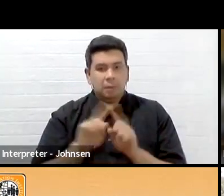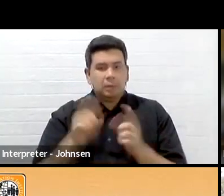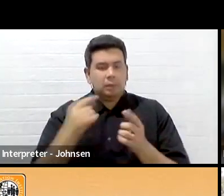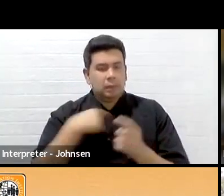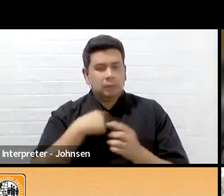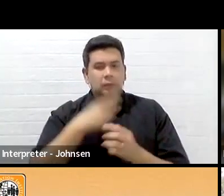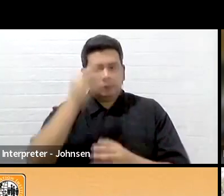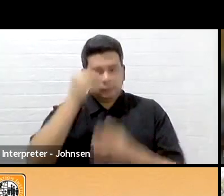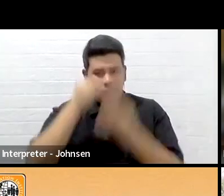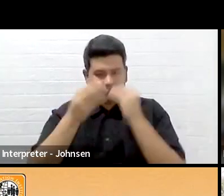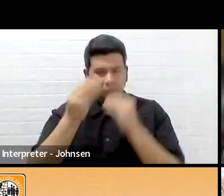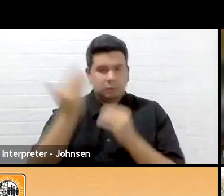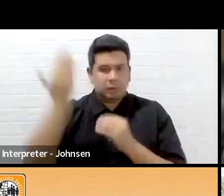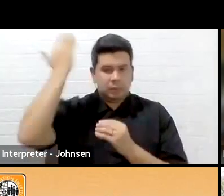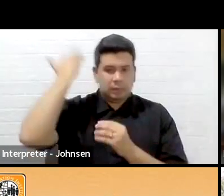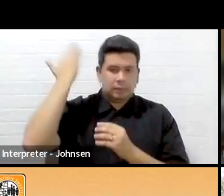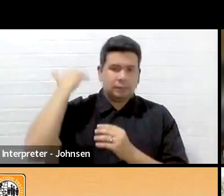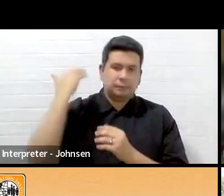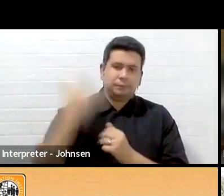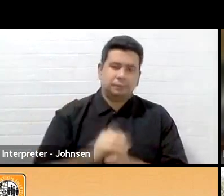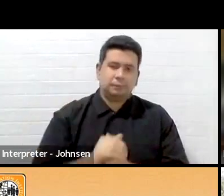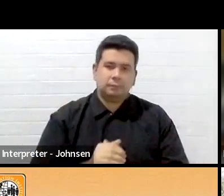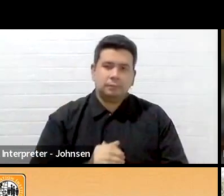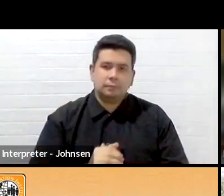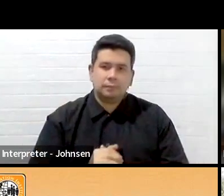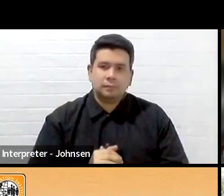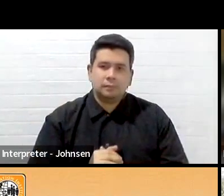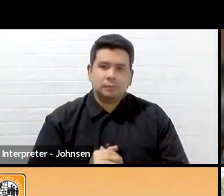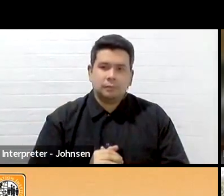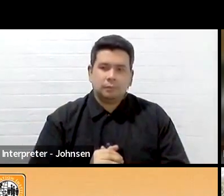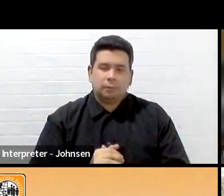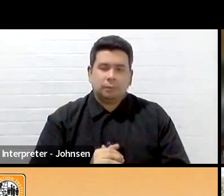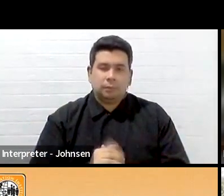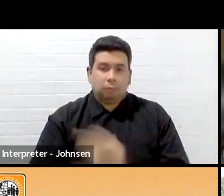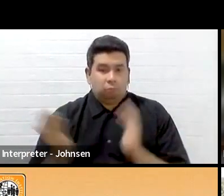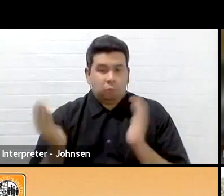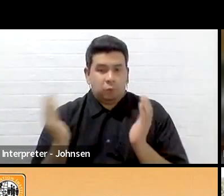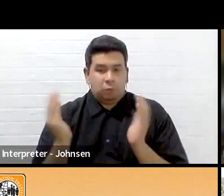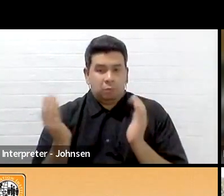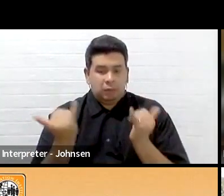mentioned, no? Compared with what we have right now. Even